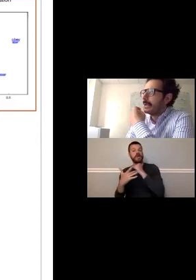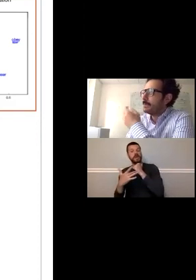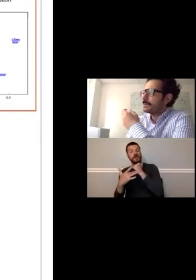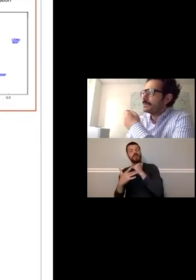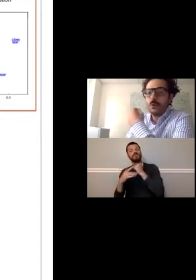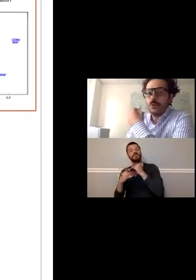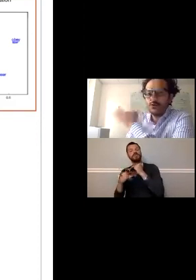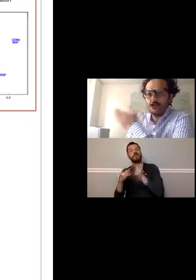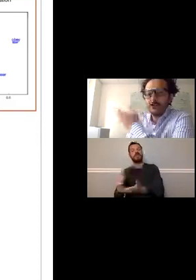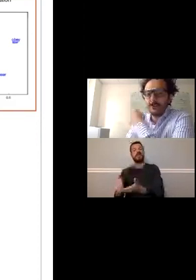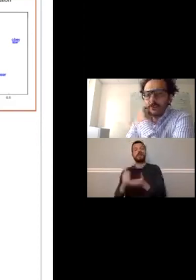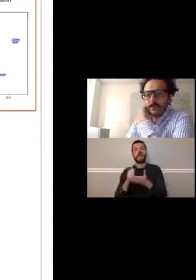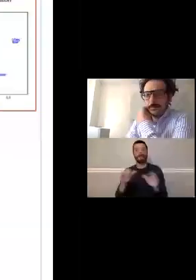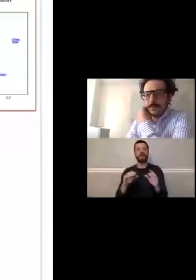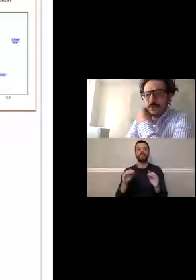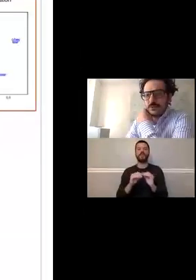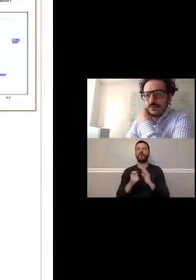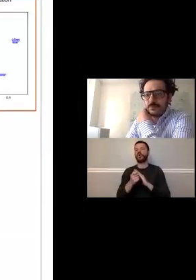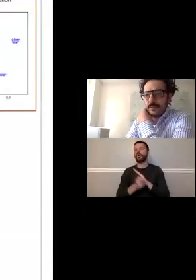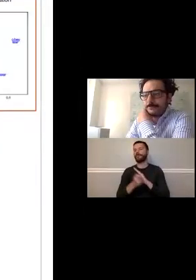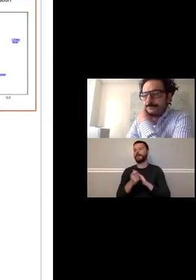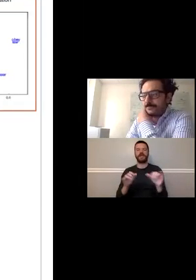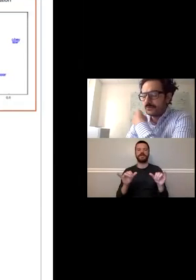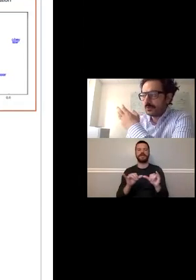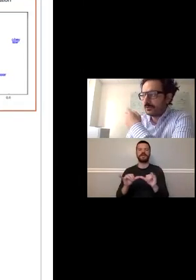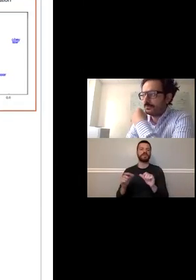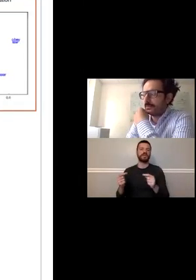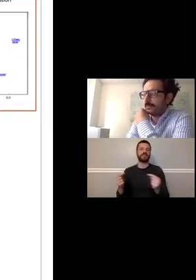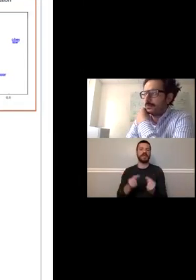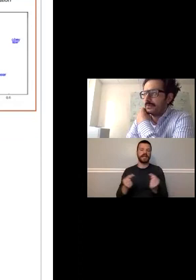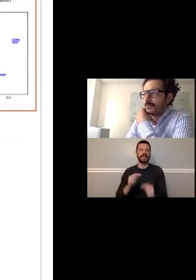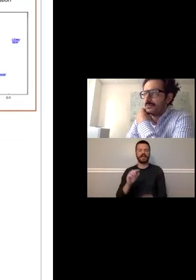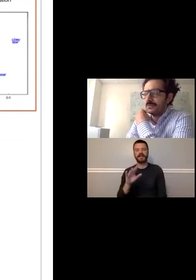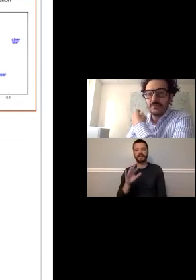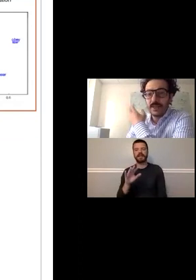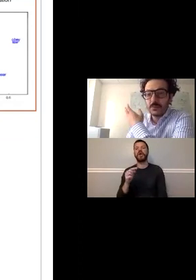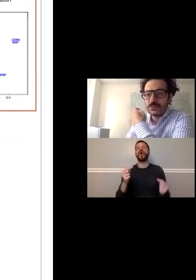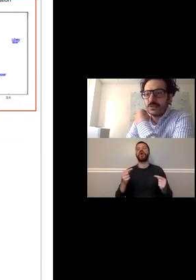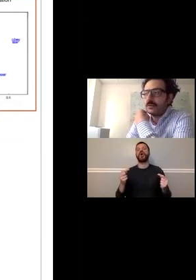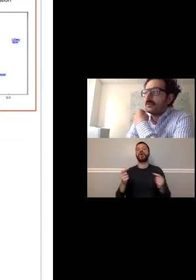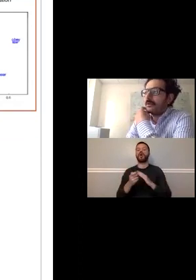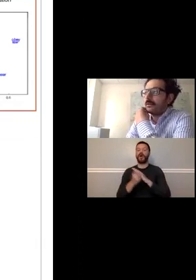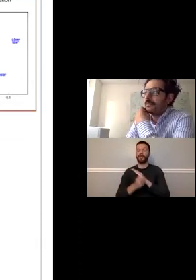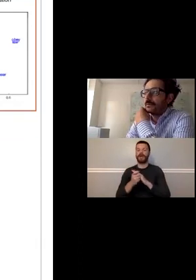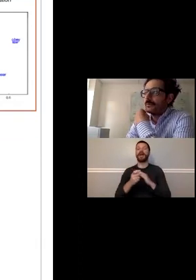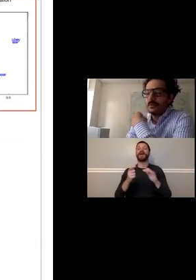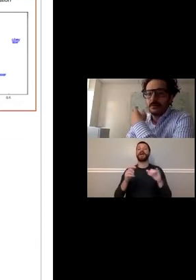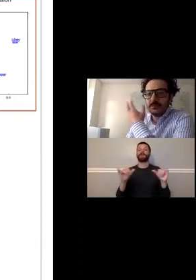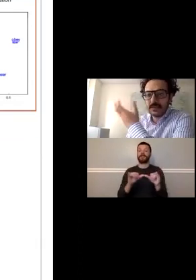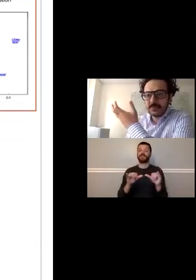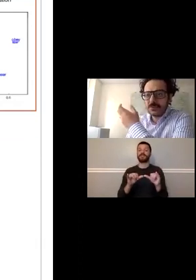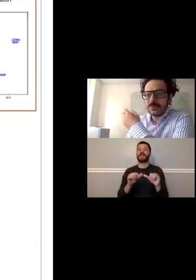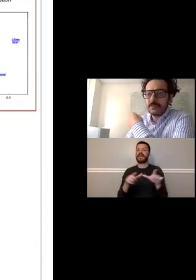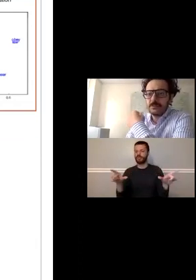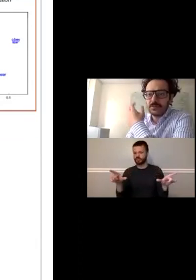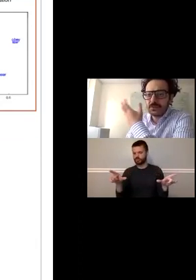can help us do automated measurement of pain, automated measurement of language from the